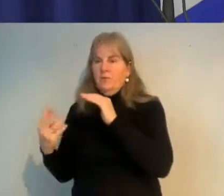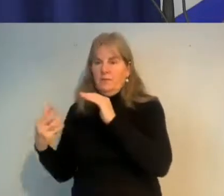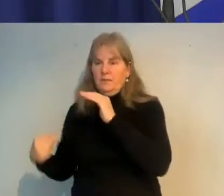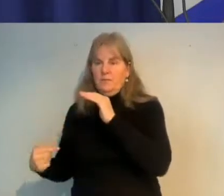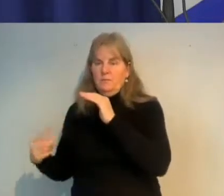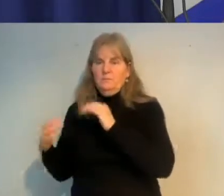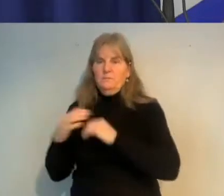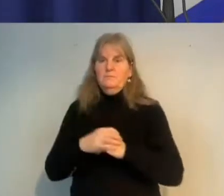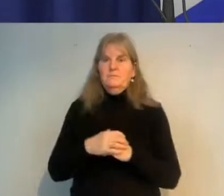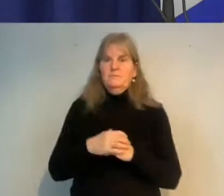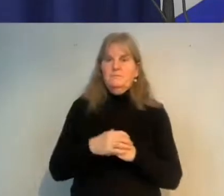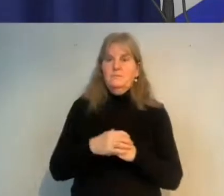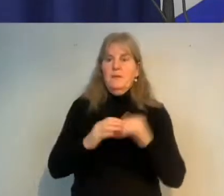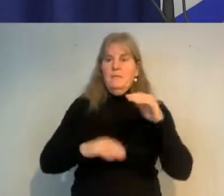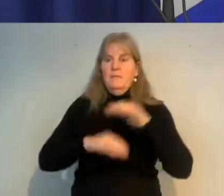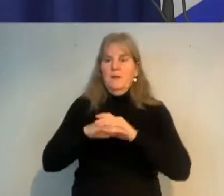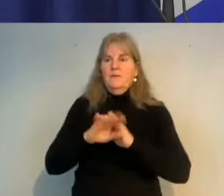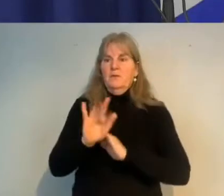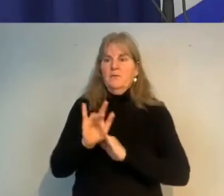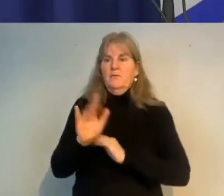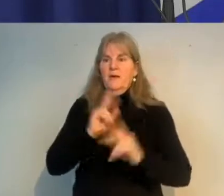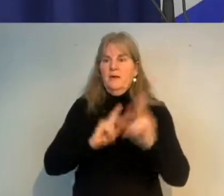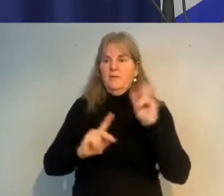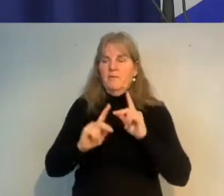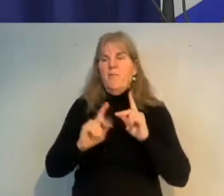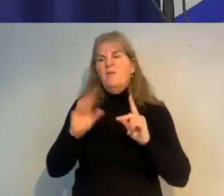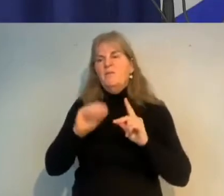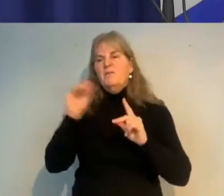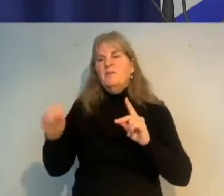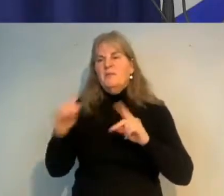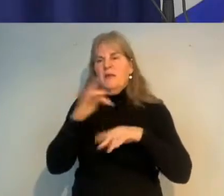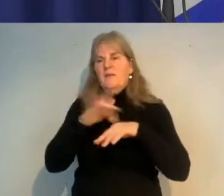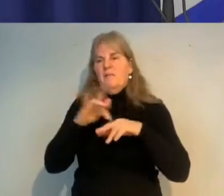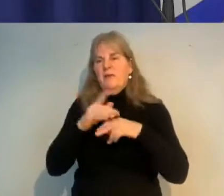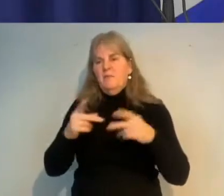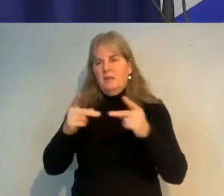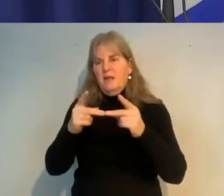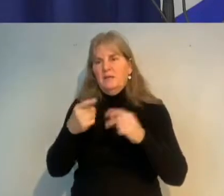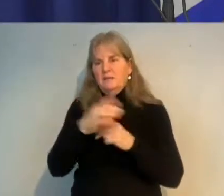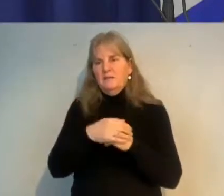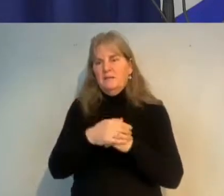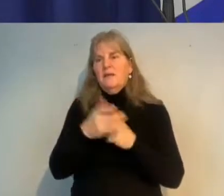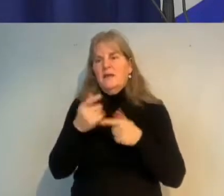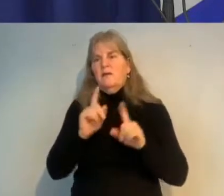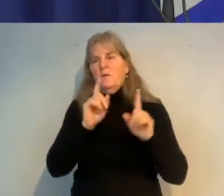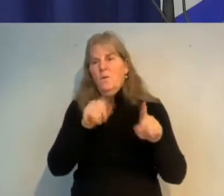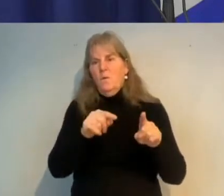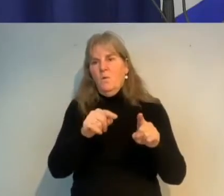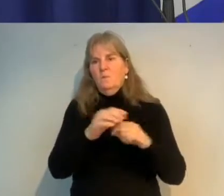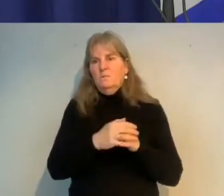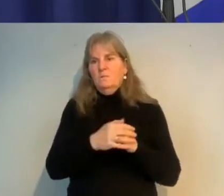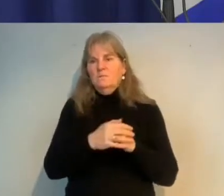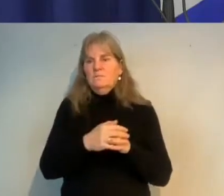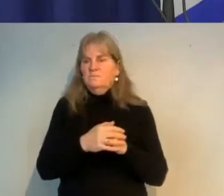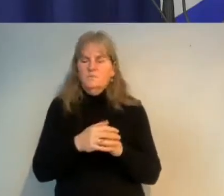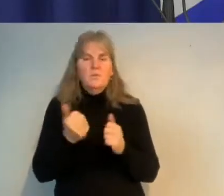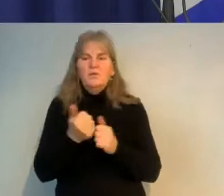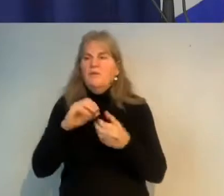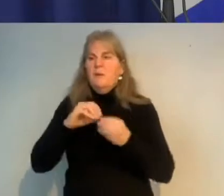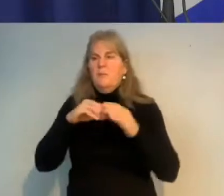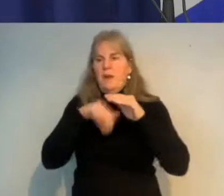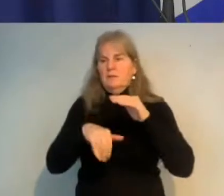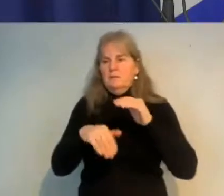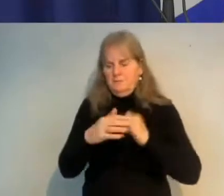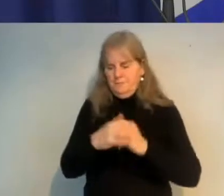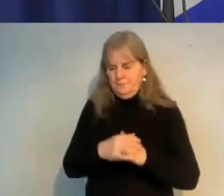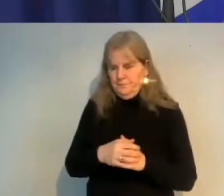maximum of 25 people or 50% venue capacity may attend the place, whichever is less. In